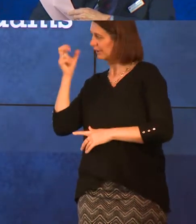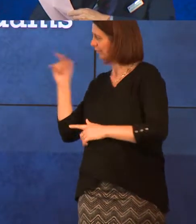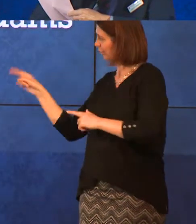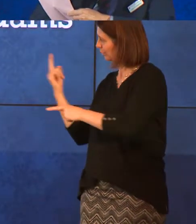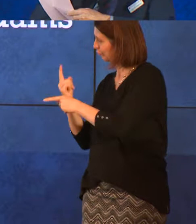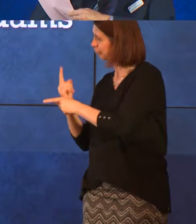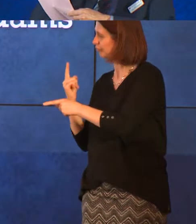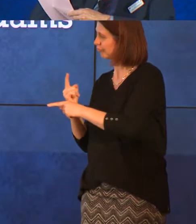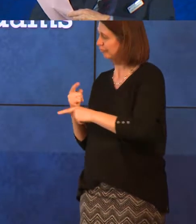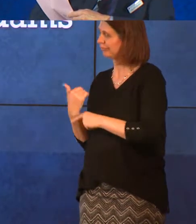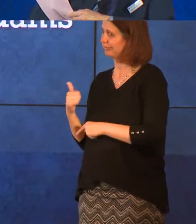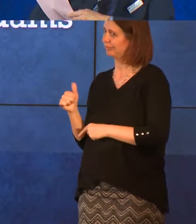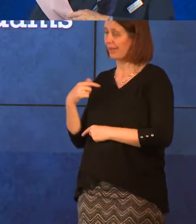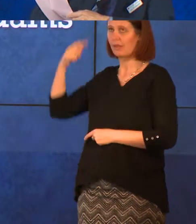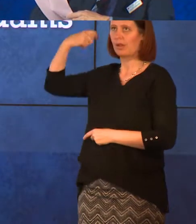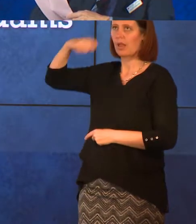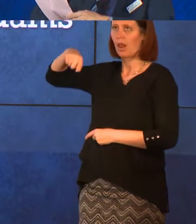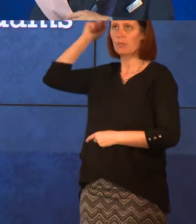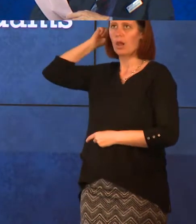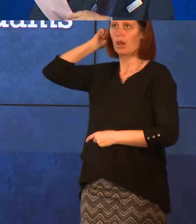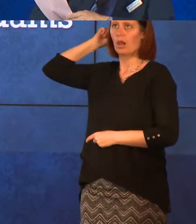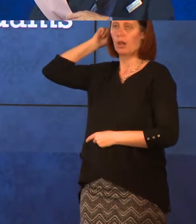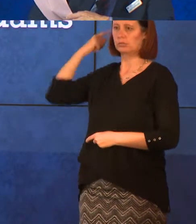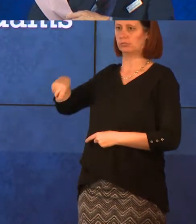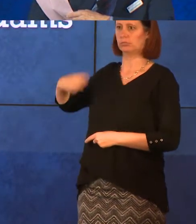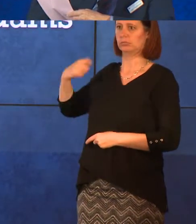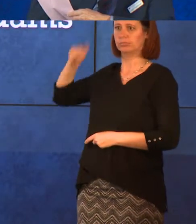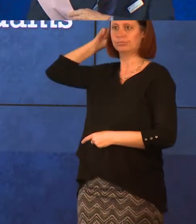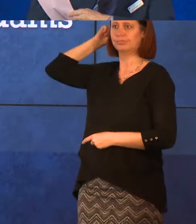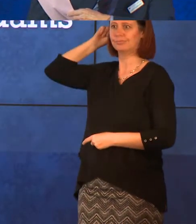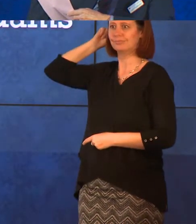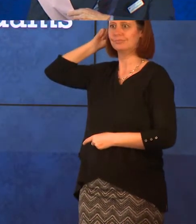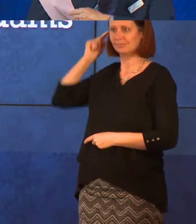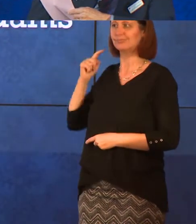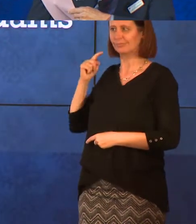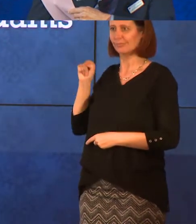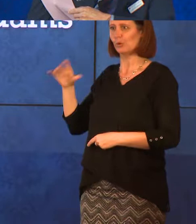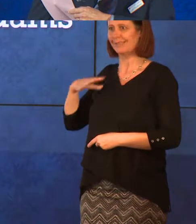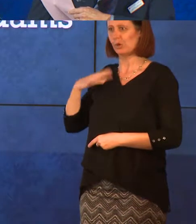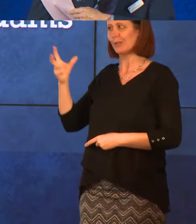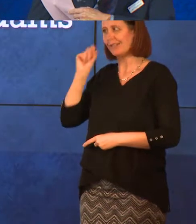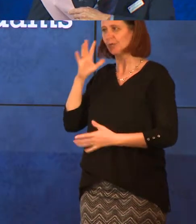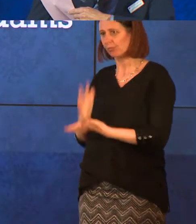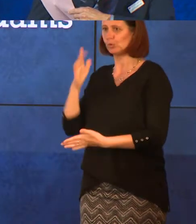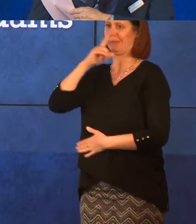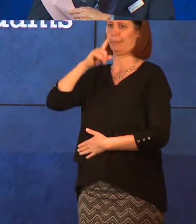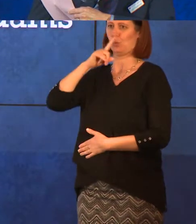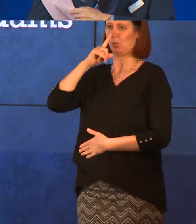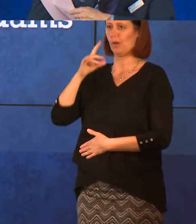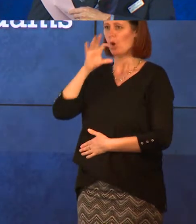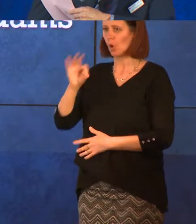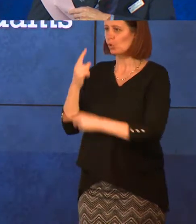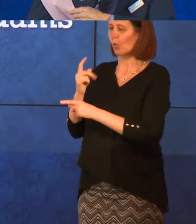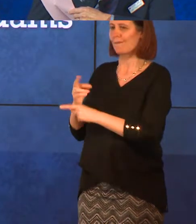speak about that, that's the alarm bell that's going off in my head. You need to hear from the actual people and not just talk